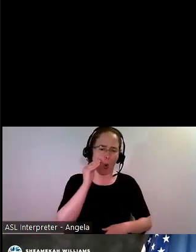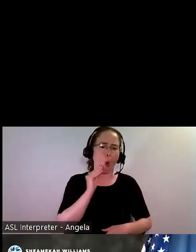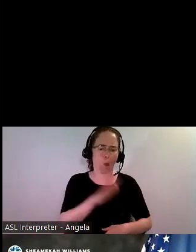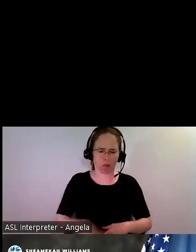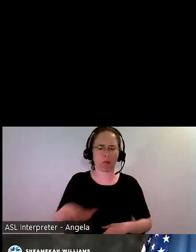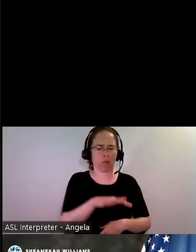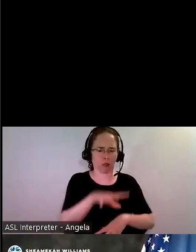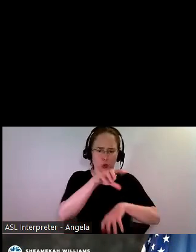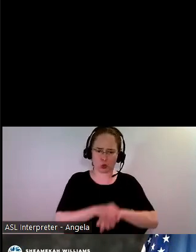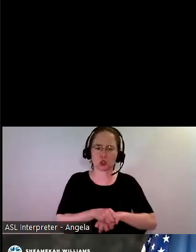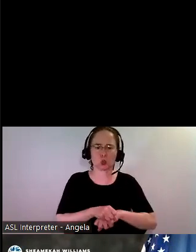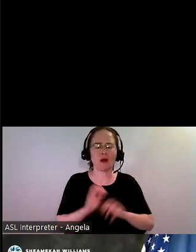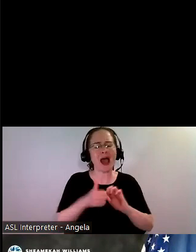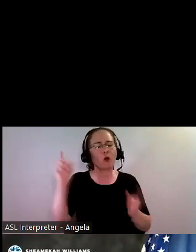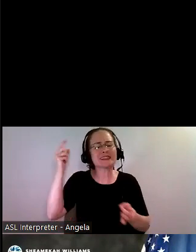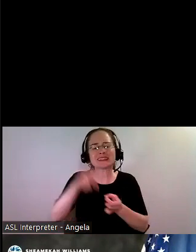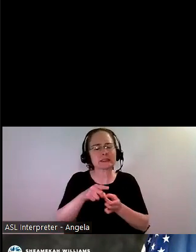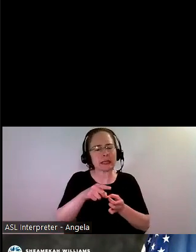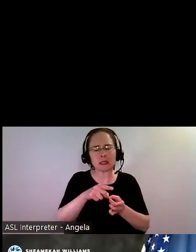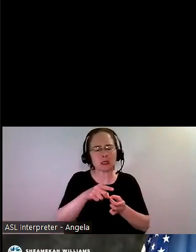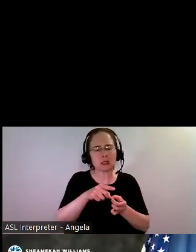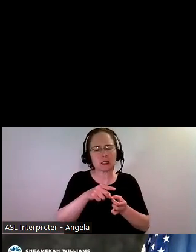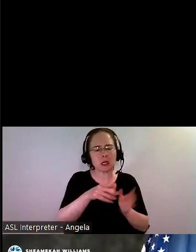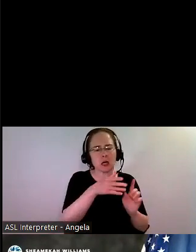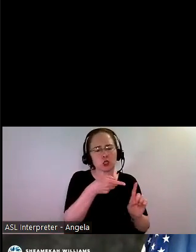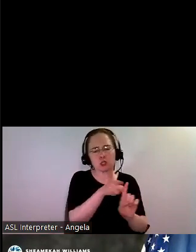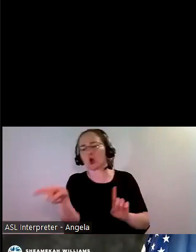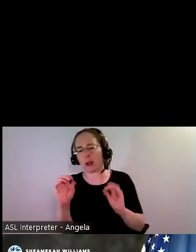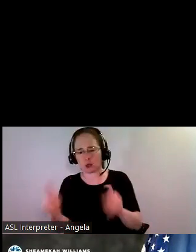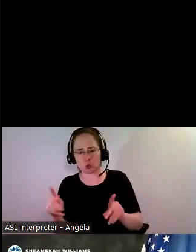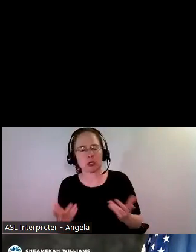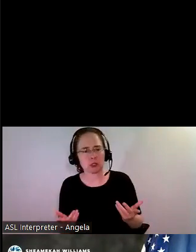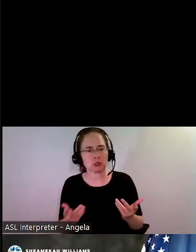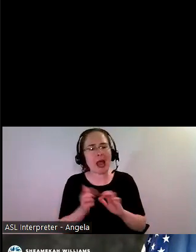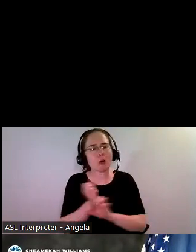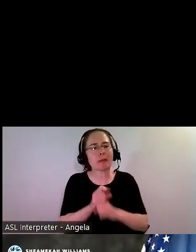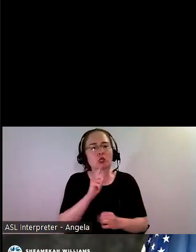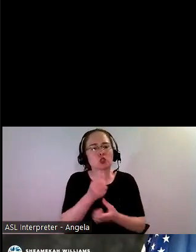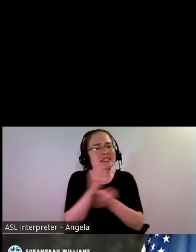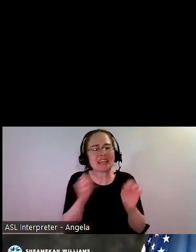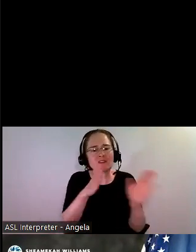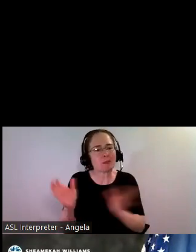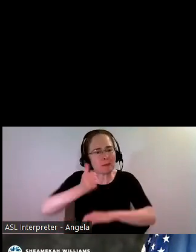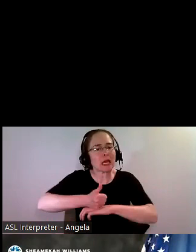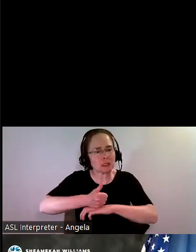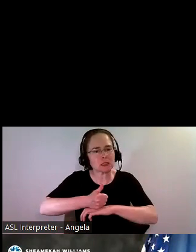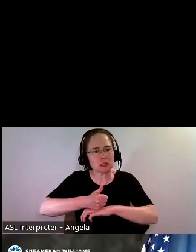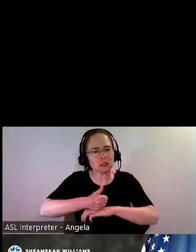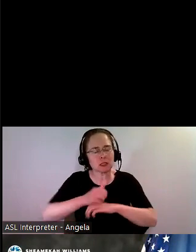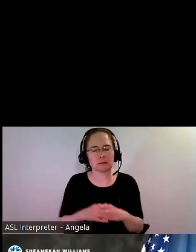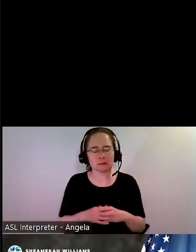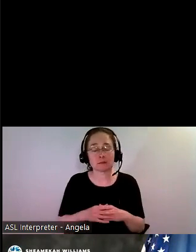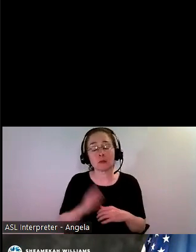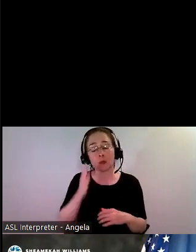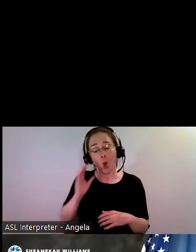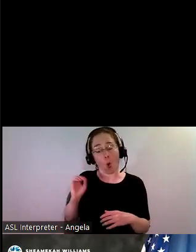accustomed to? How do we de-escalate and divert those opportunities? How do we make sure there's a safety plan in place? You know, one of the things that Oklahoma